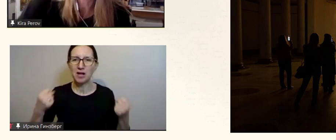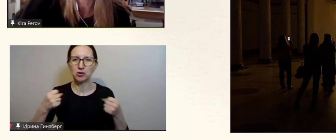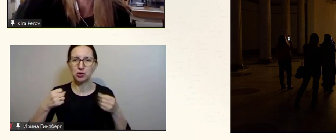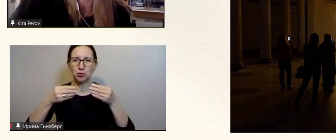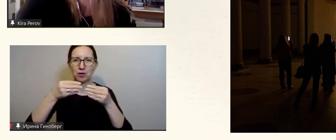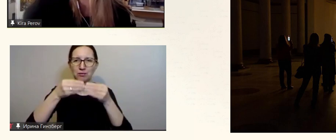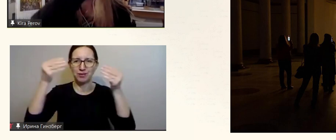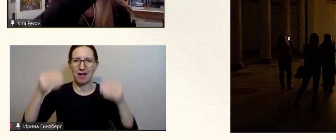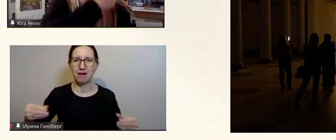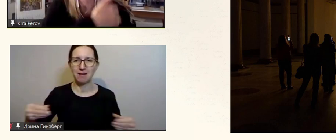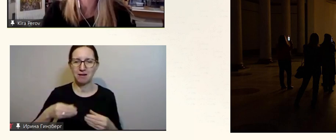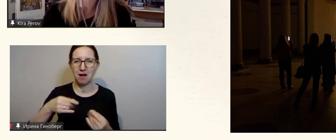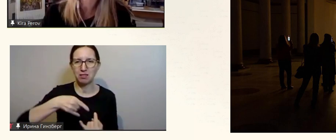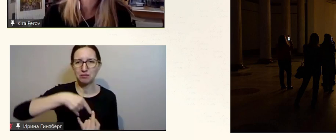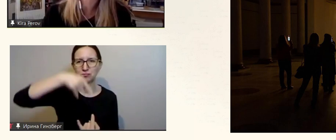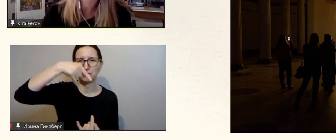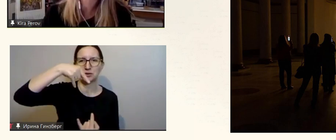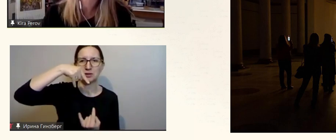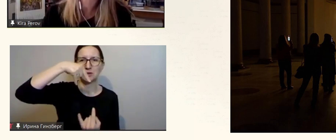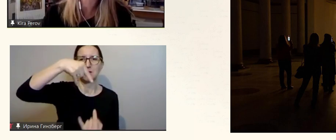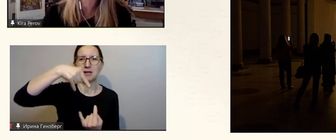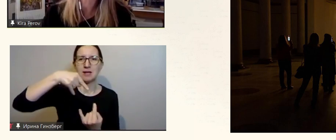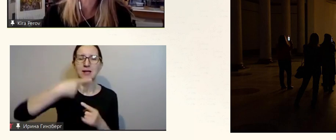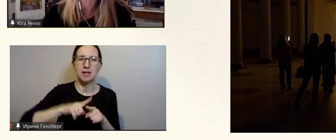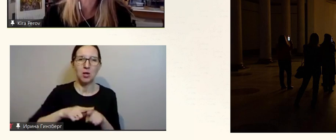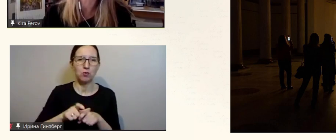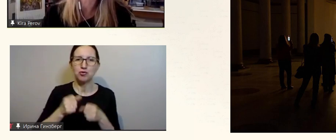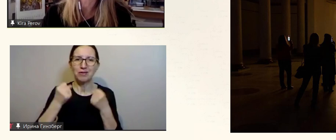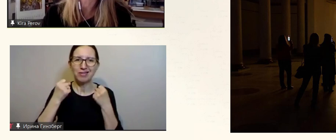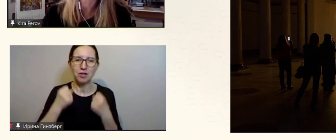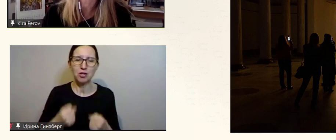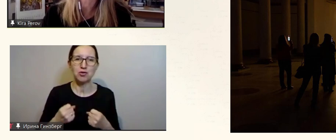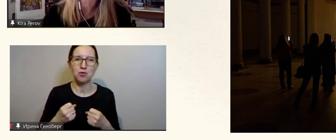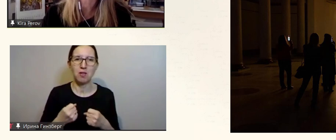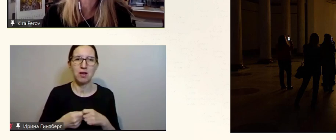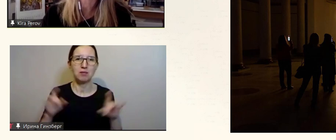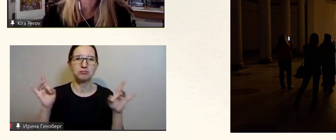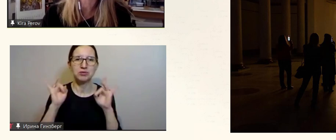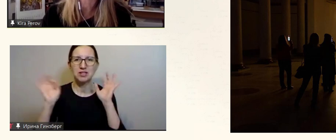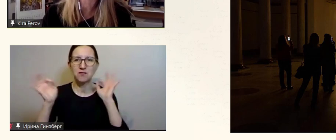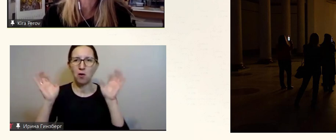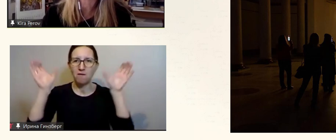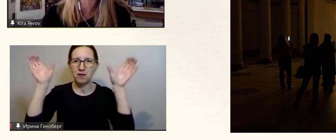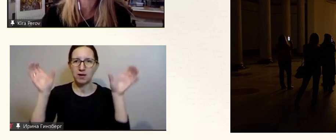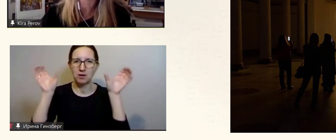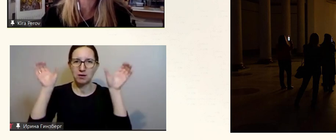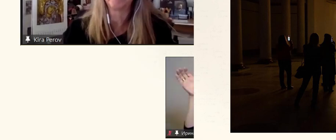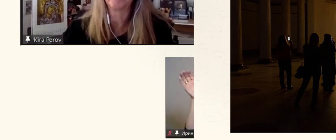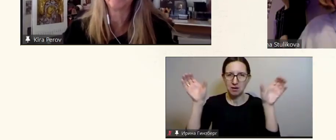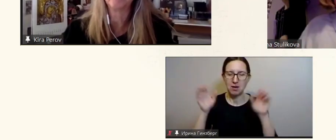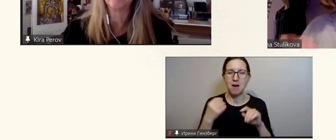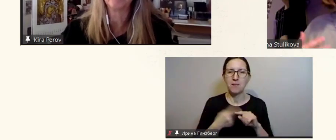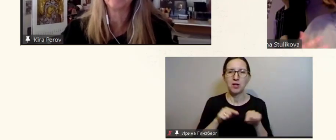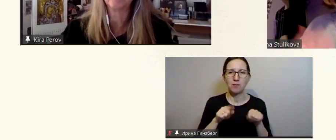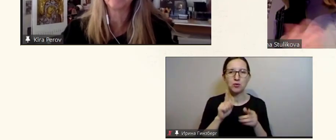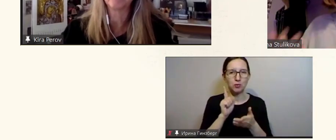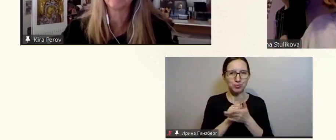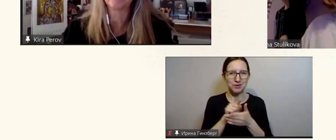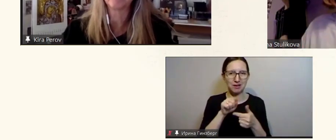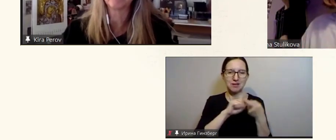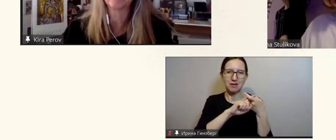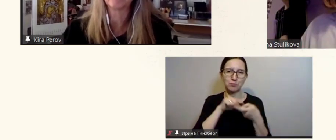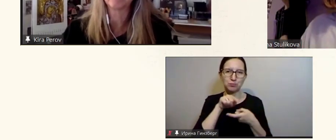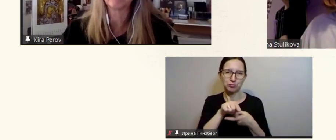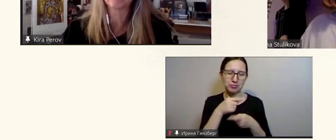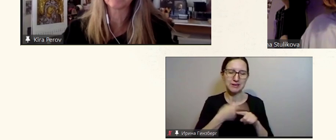And this is quite a big screen that you see in front of you. And we are using also big